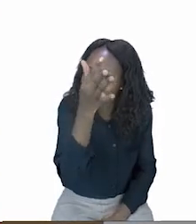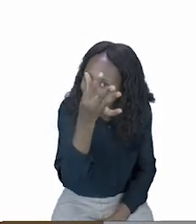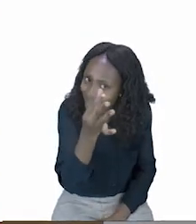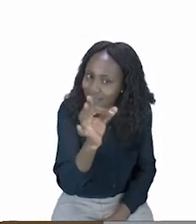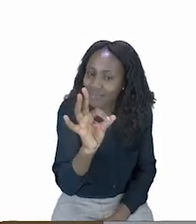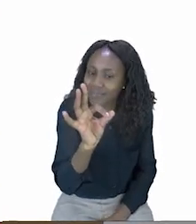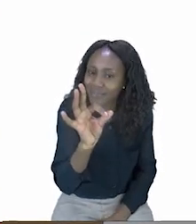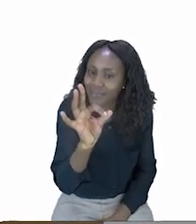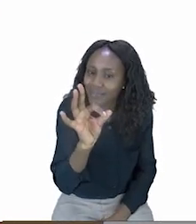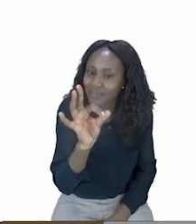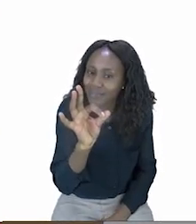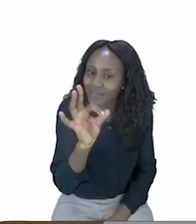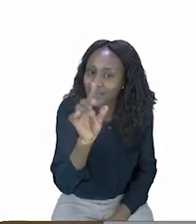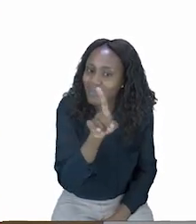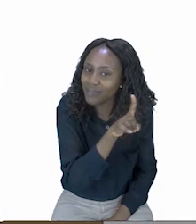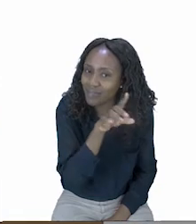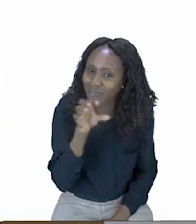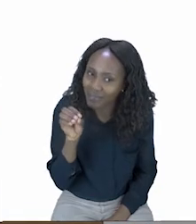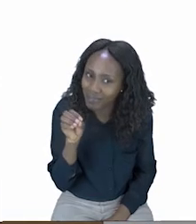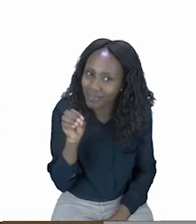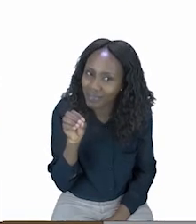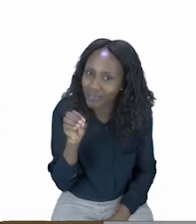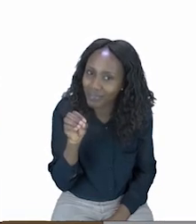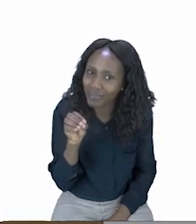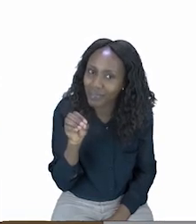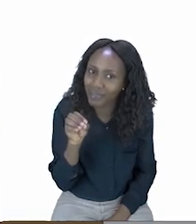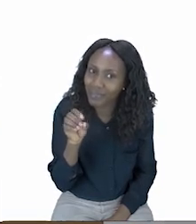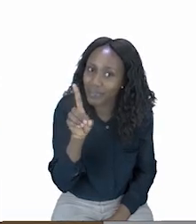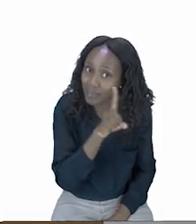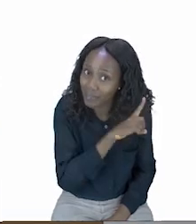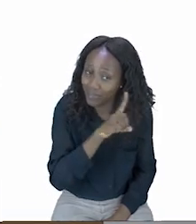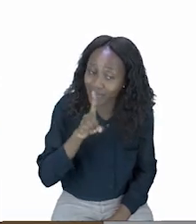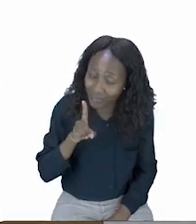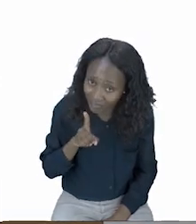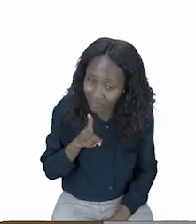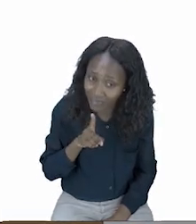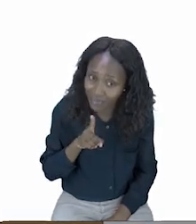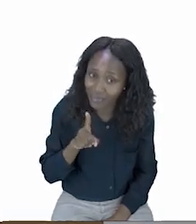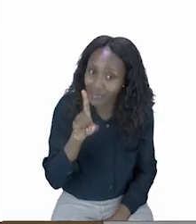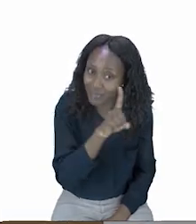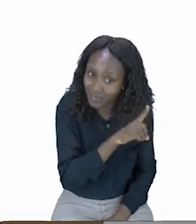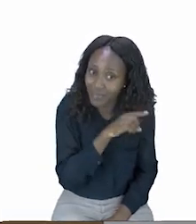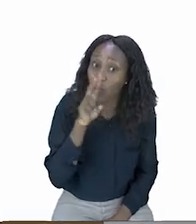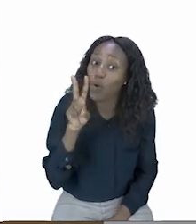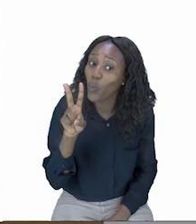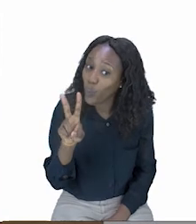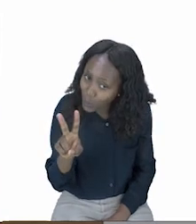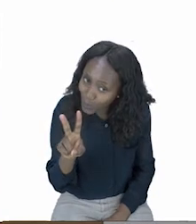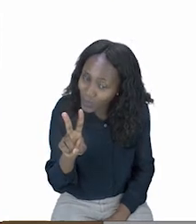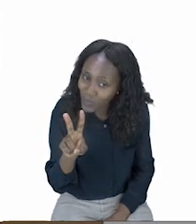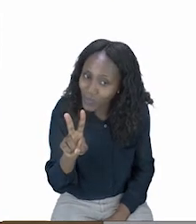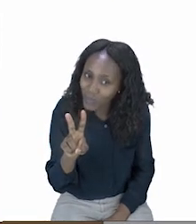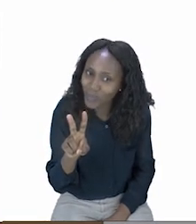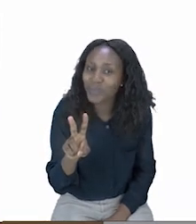9, 10, 11, 12. So